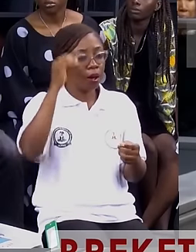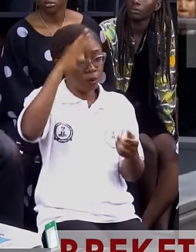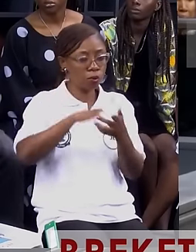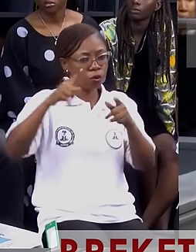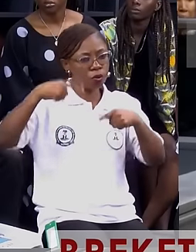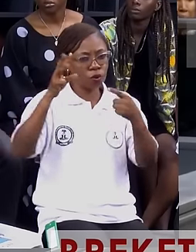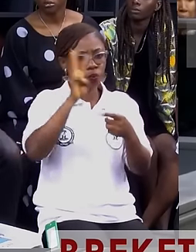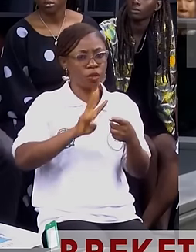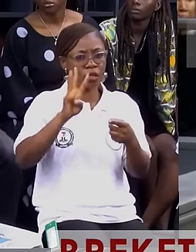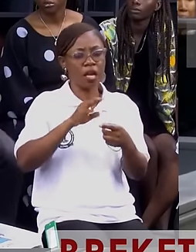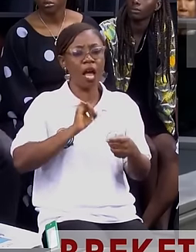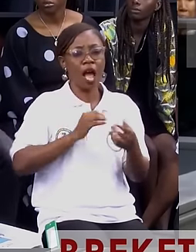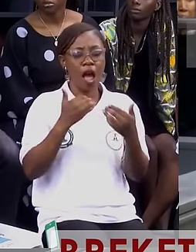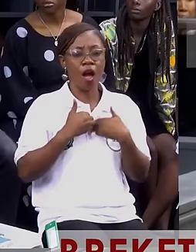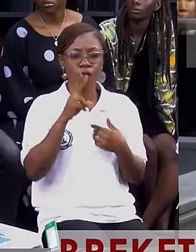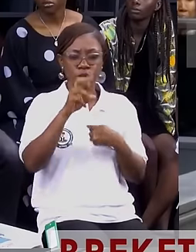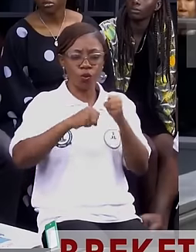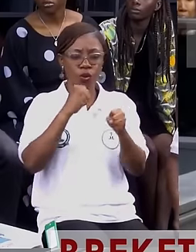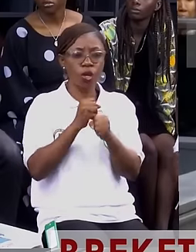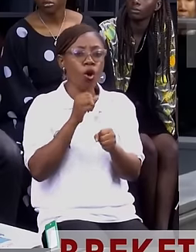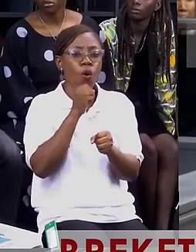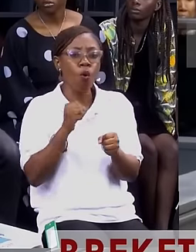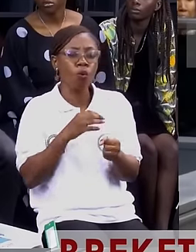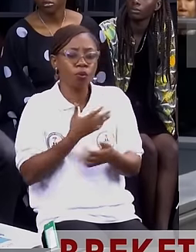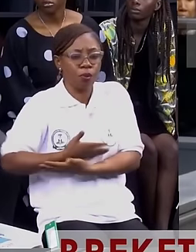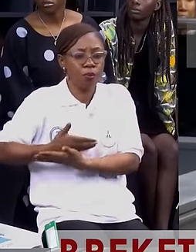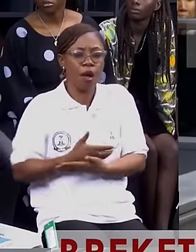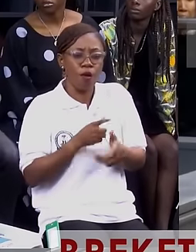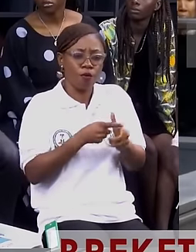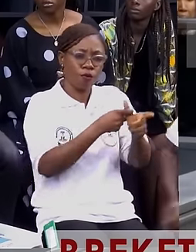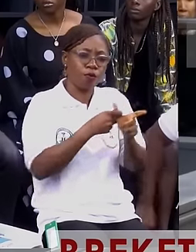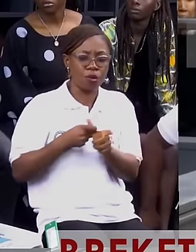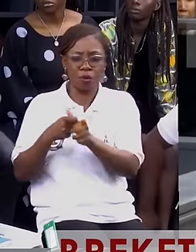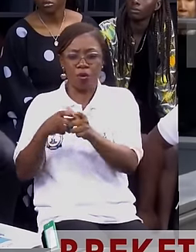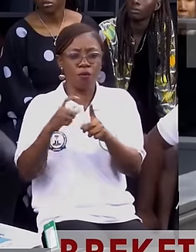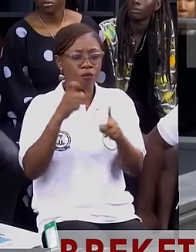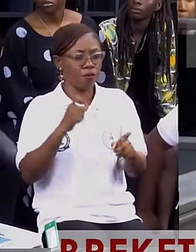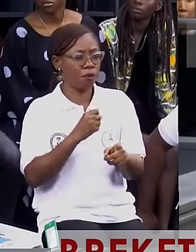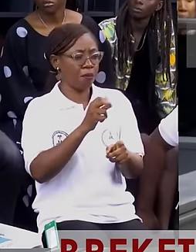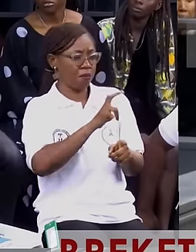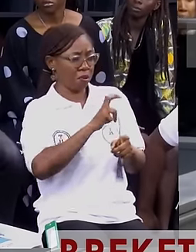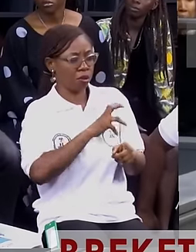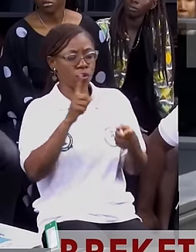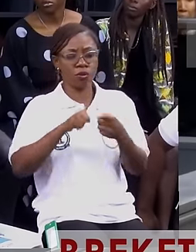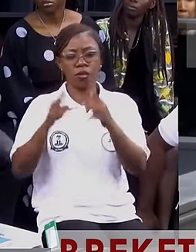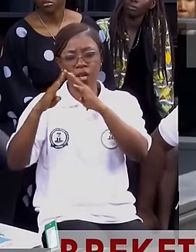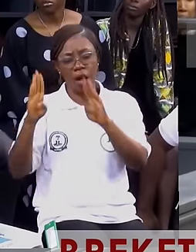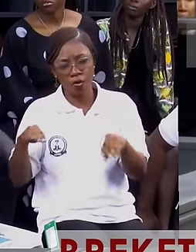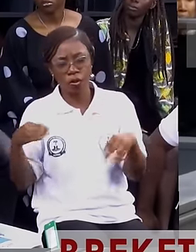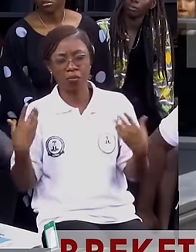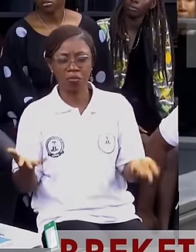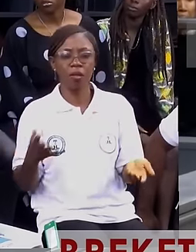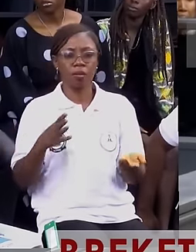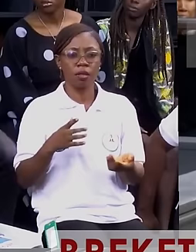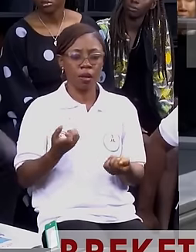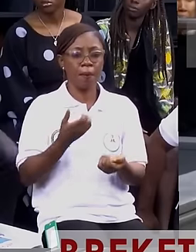And I have a 2-year-old baby. I've been running from the hospital from the police station to the house. As I'm talking to you now, sir,